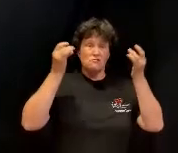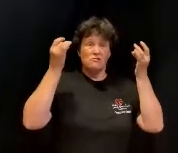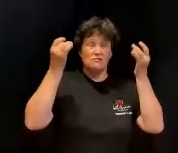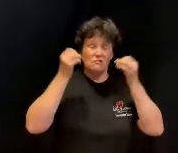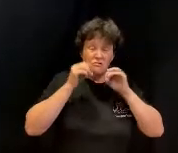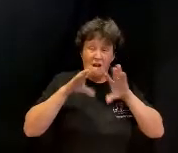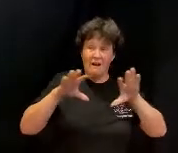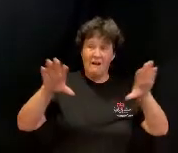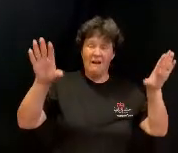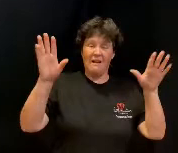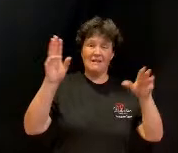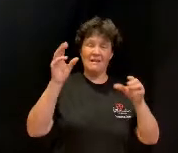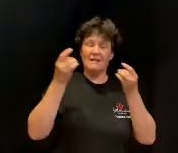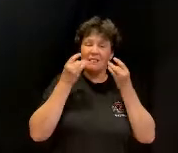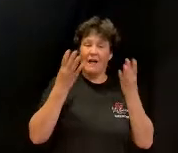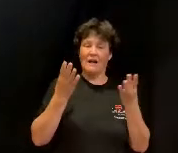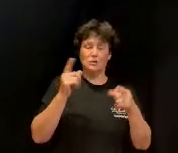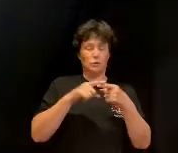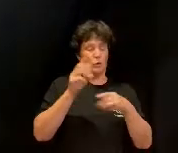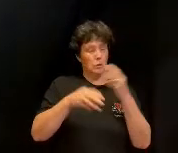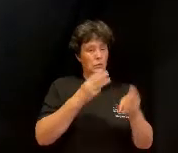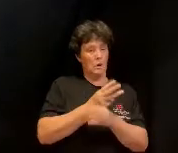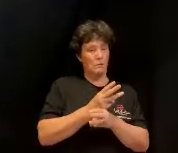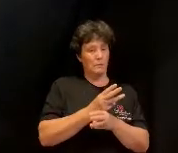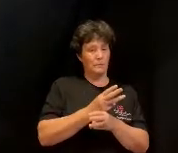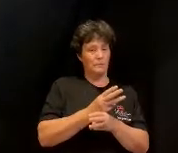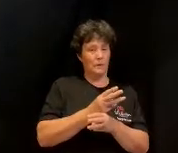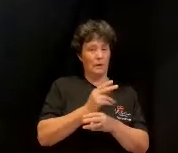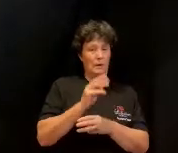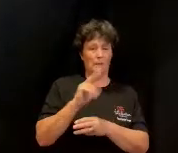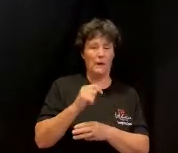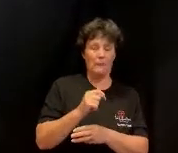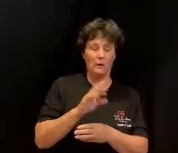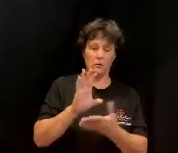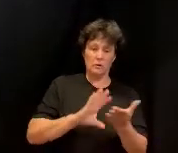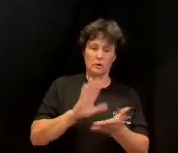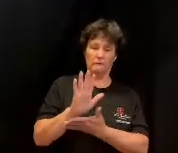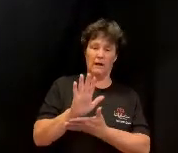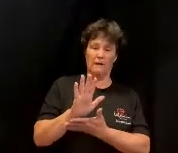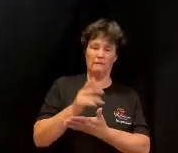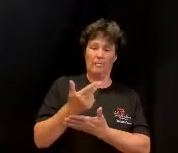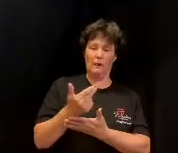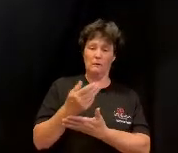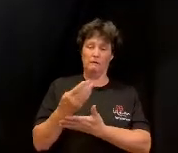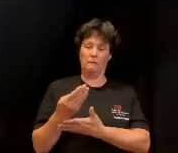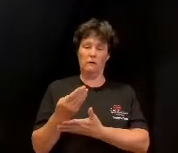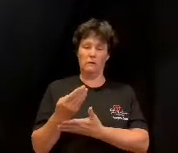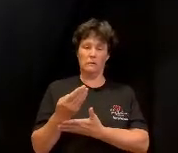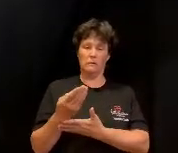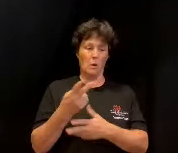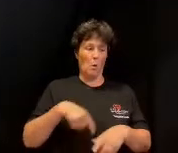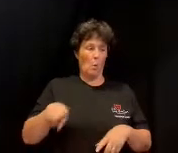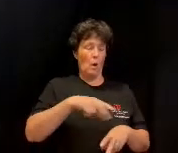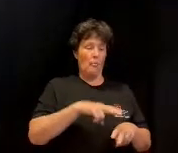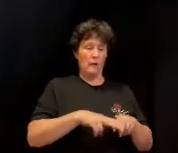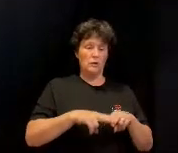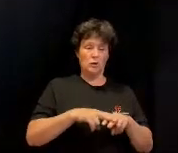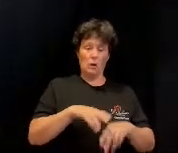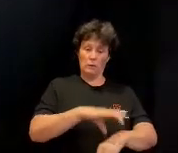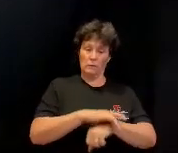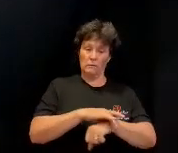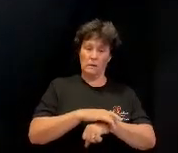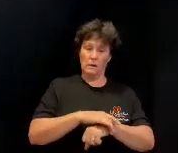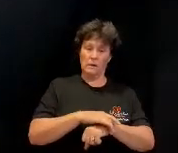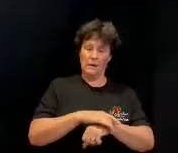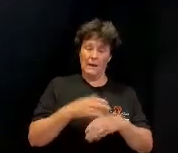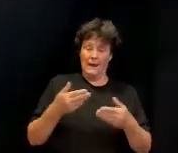world. Jesus said it. Again, we've already quoted it. Matthew chapter 5, verses 13 and 14. You are the salt of the earth. If the salt loses